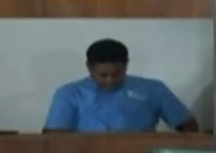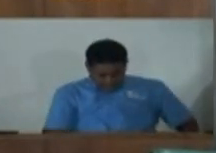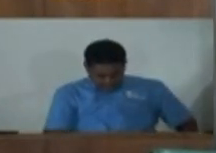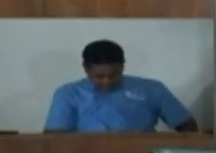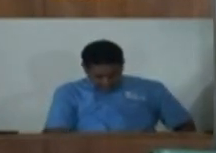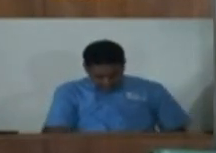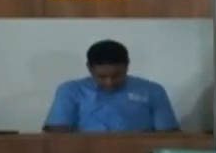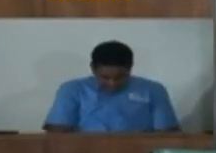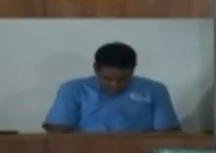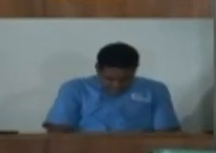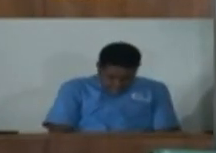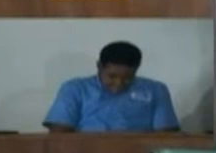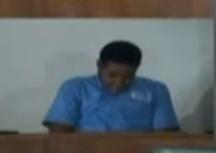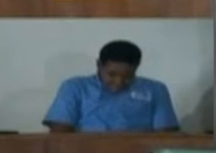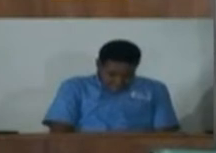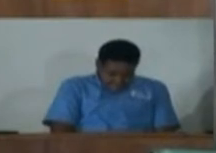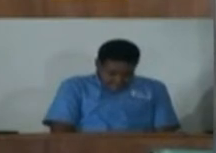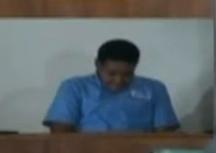Madam Speaker,